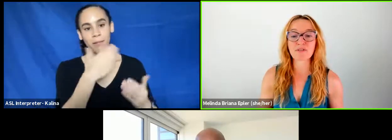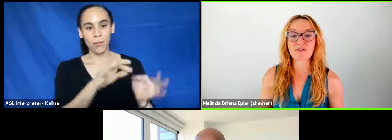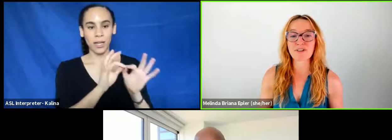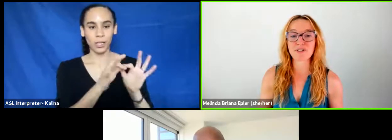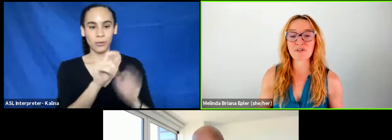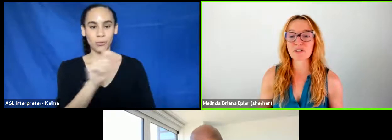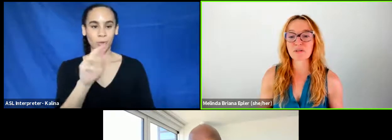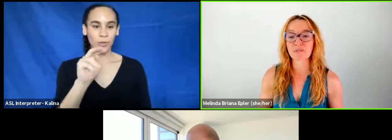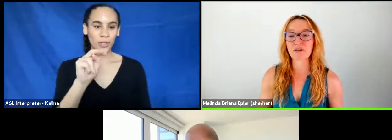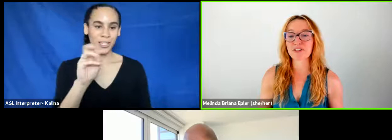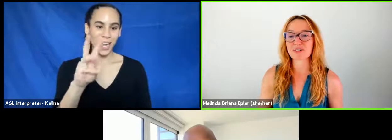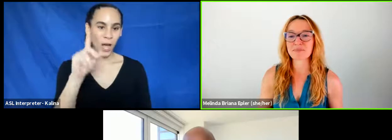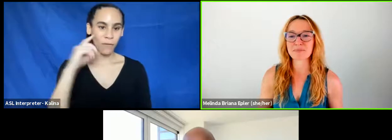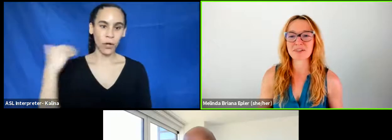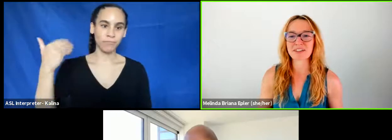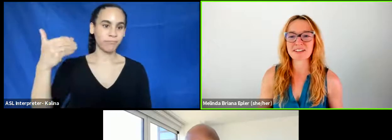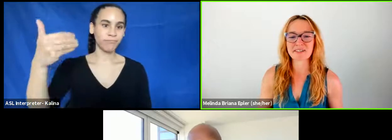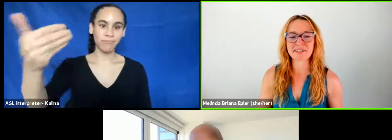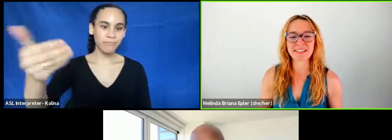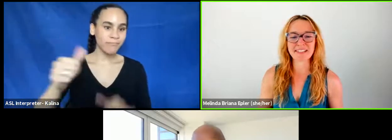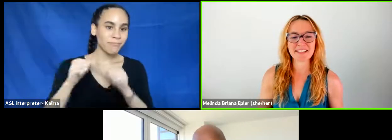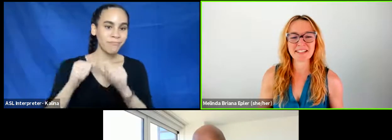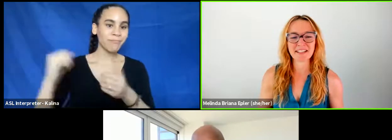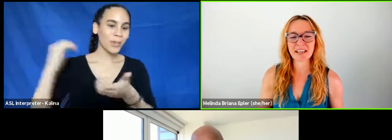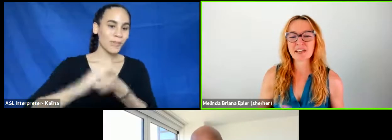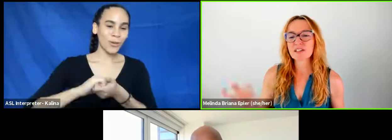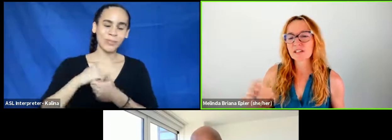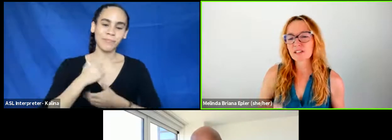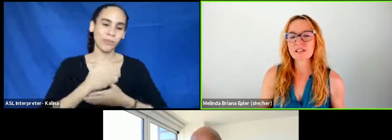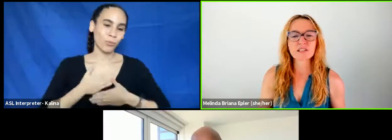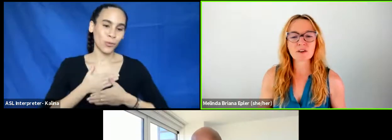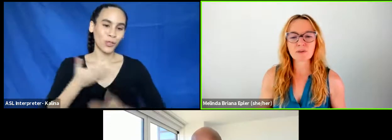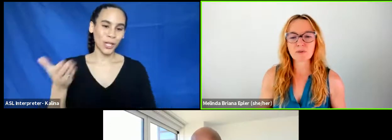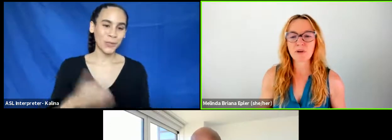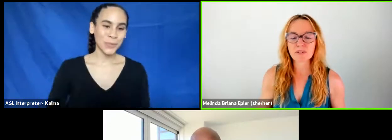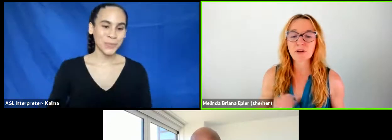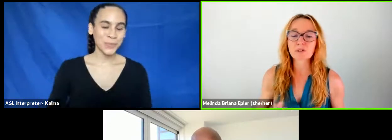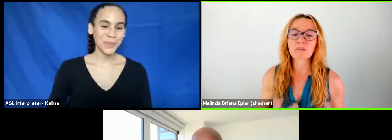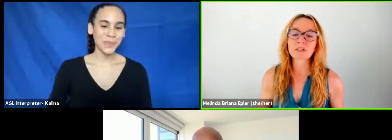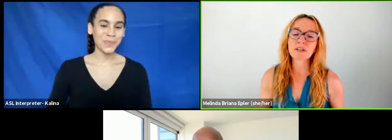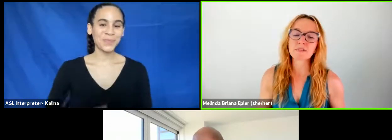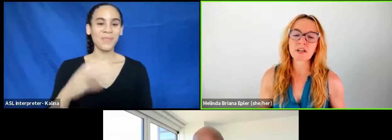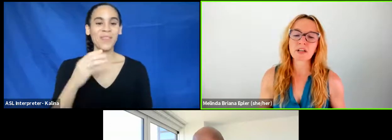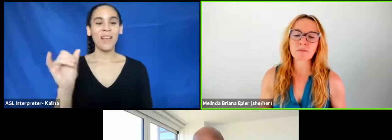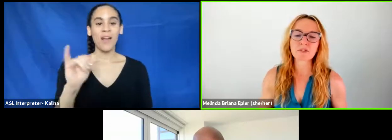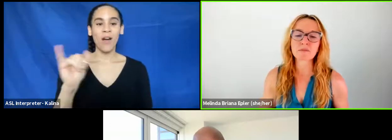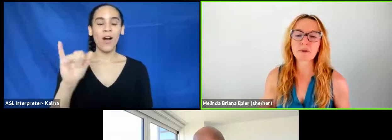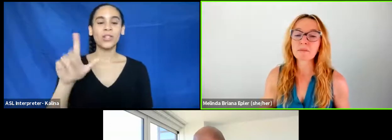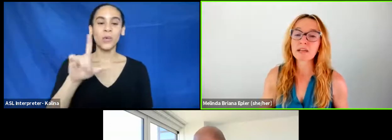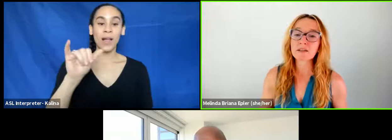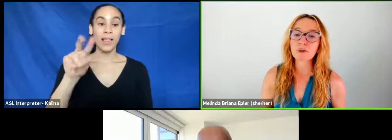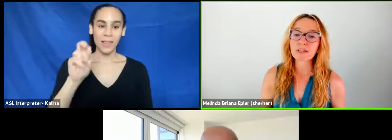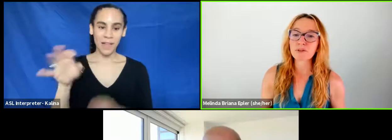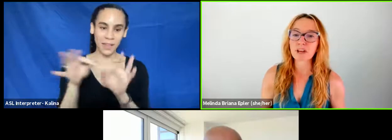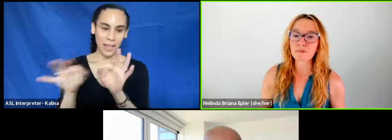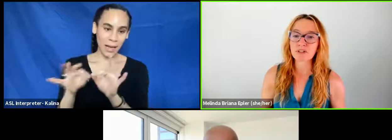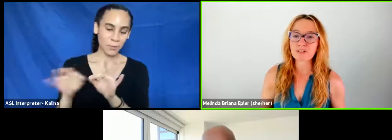Now for our ongoing partnership. Appreciate you. And this is also being live captioned by